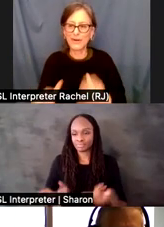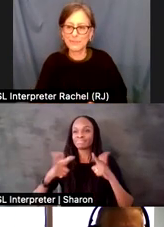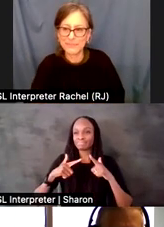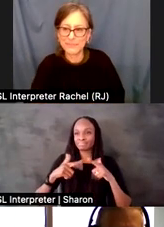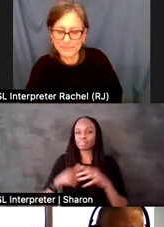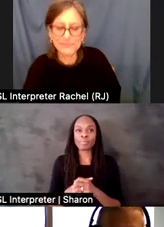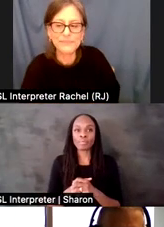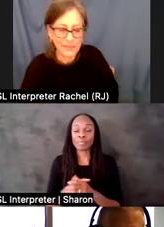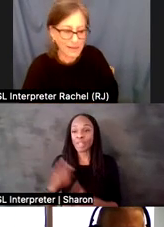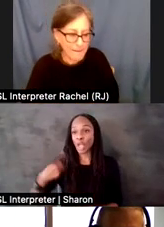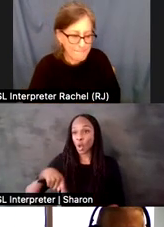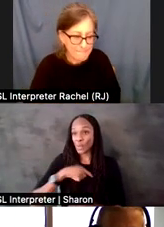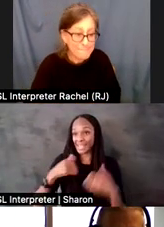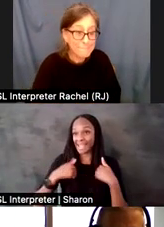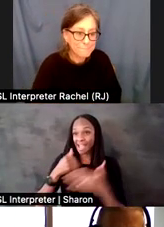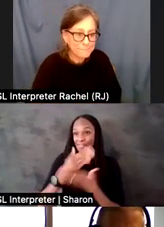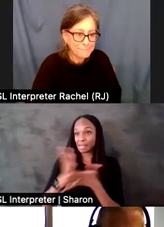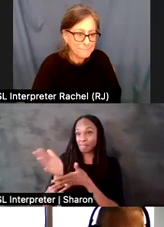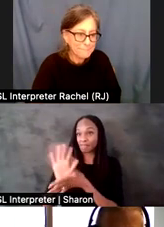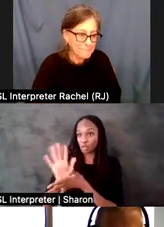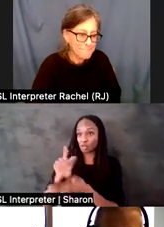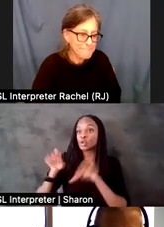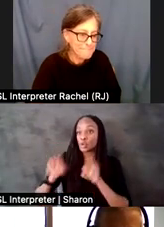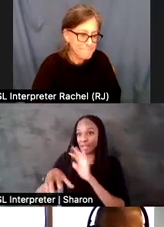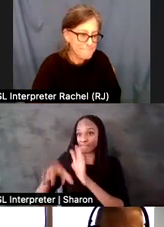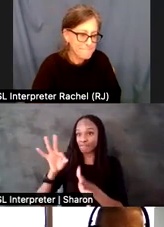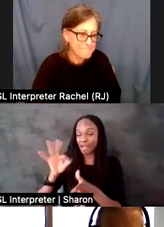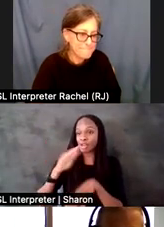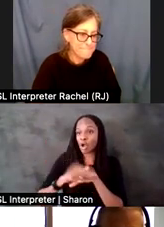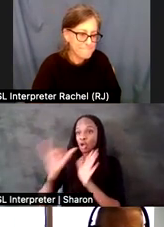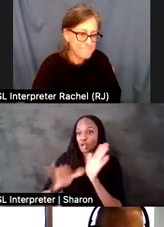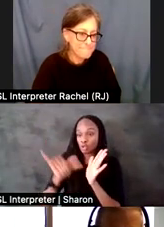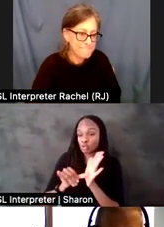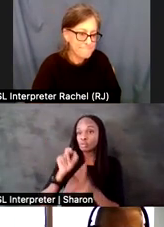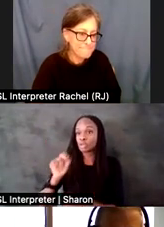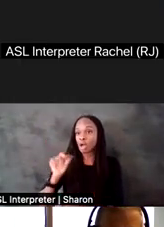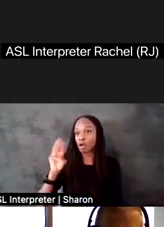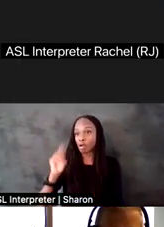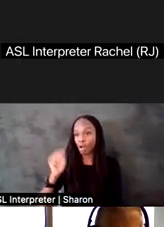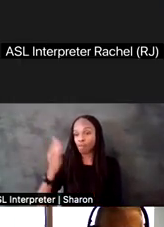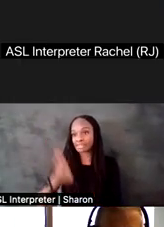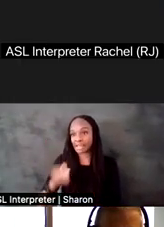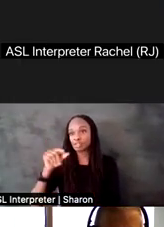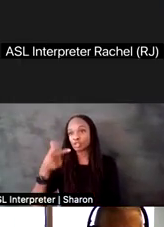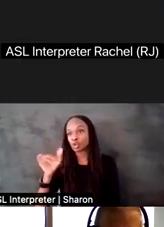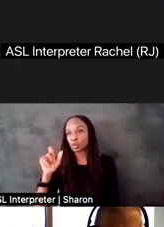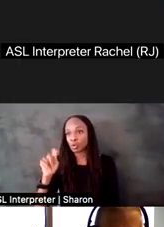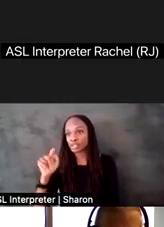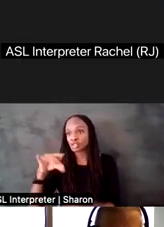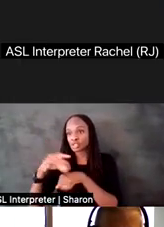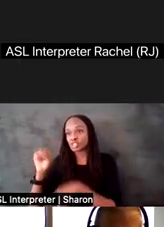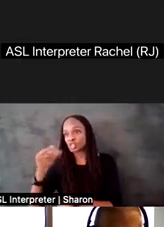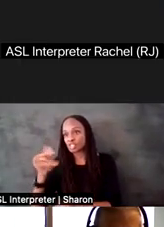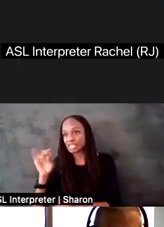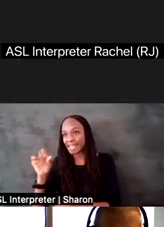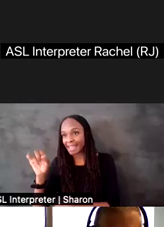So we do have a series of videos that you can find at youtube.com/greatshakeout showing what to do in different situations. These two are